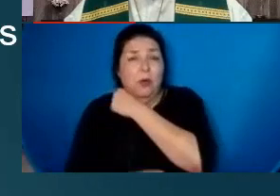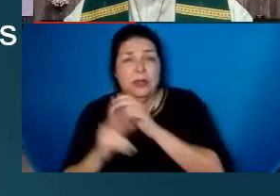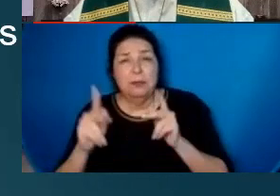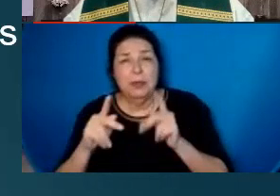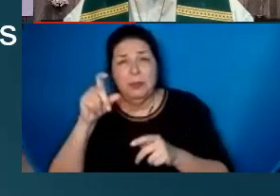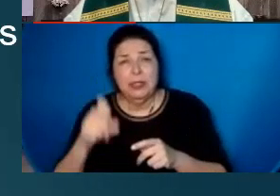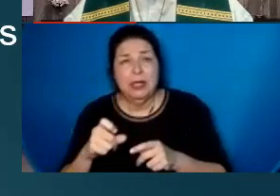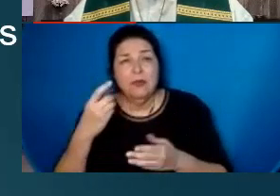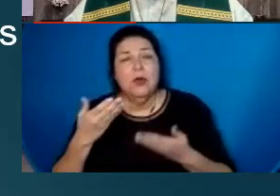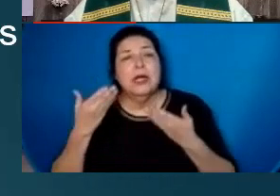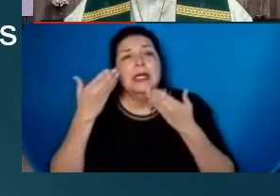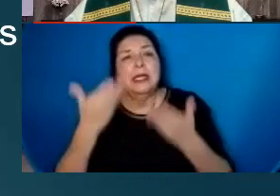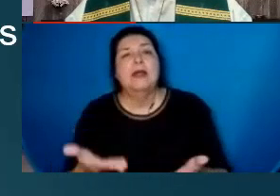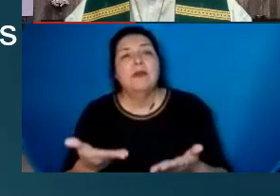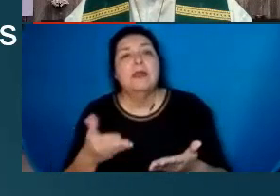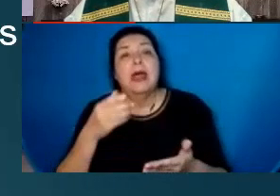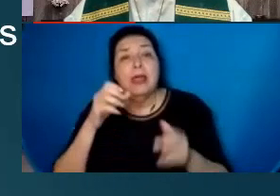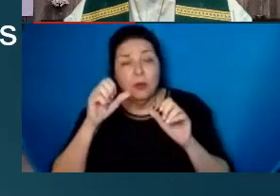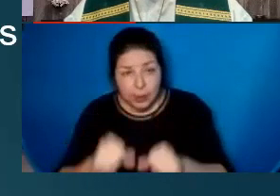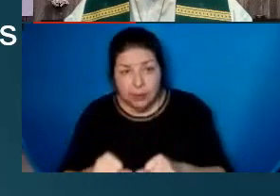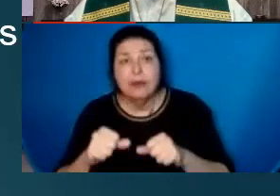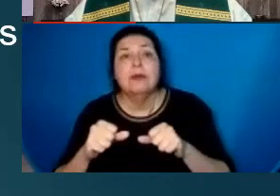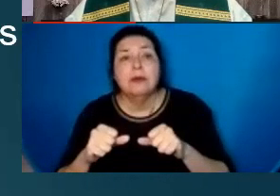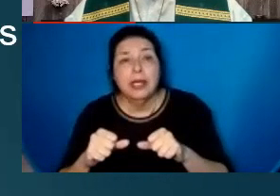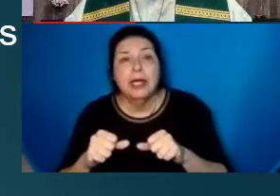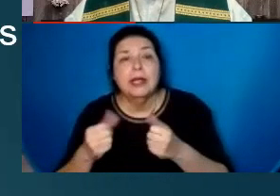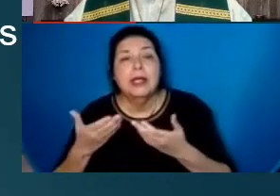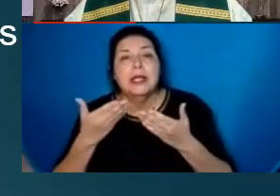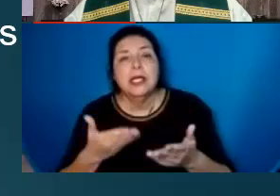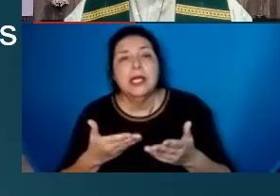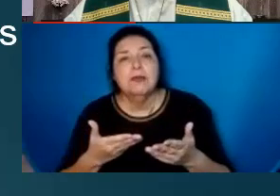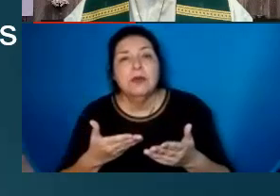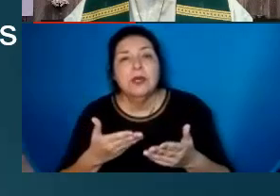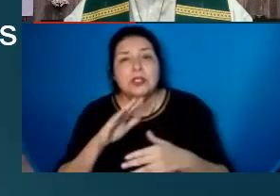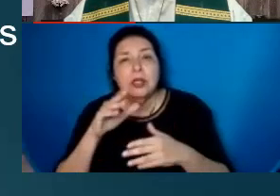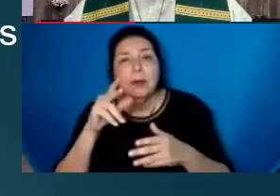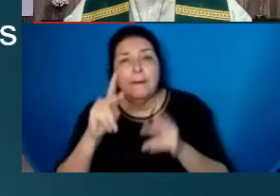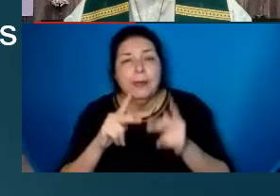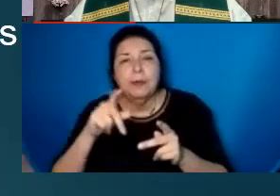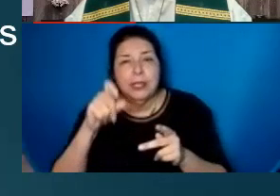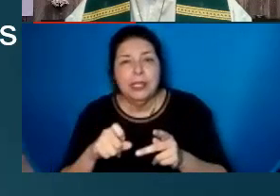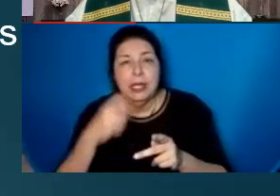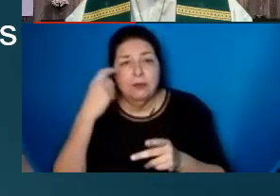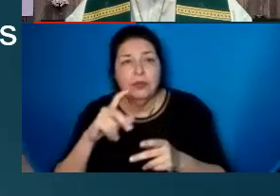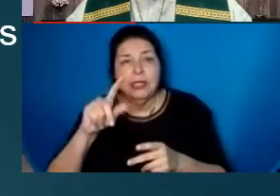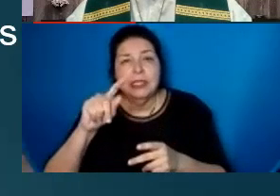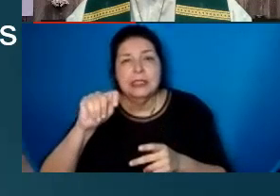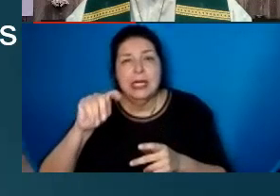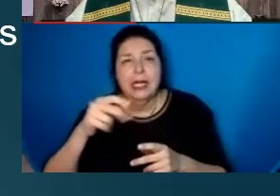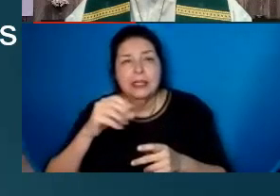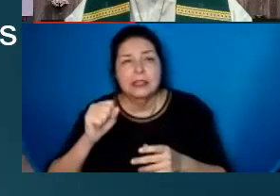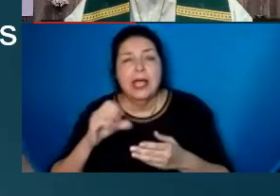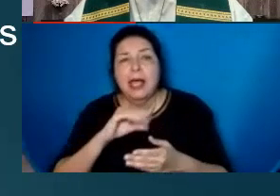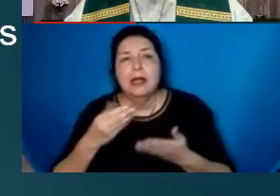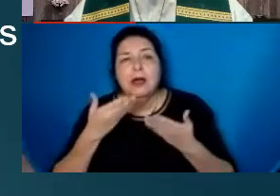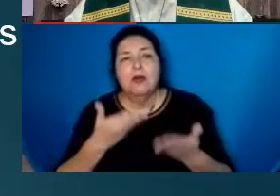for generosity that we may supply from our abundance those in want, and for the tithes and offerings we bring in gratitude for